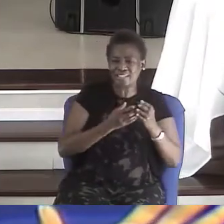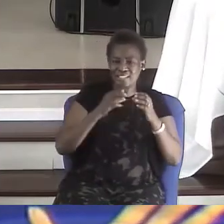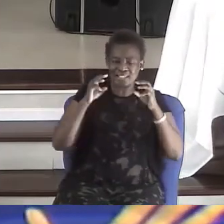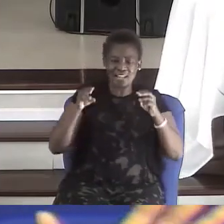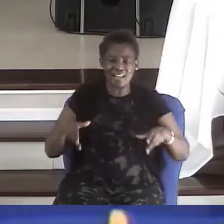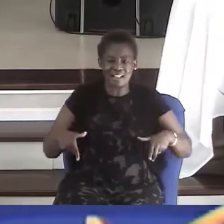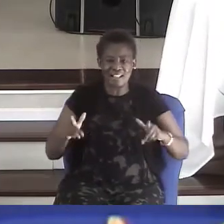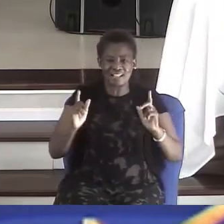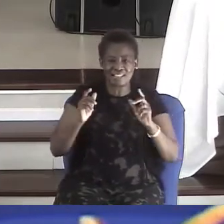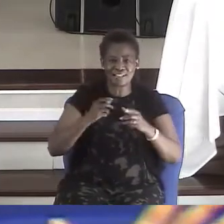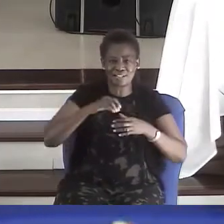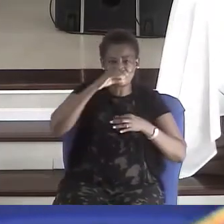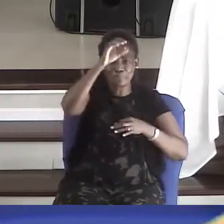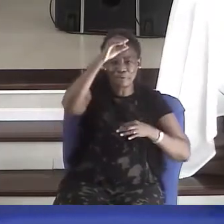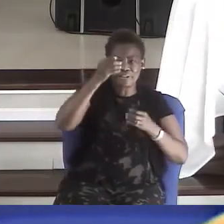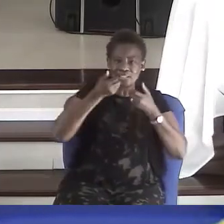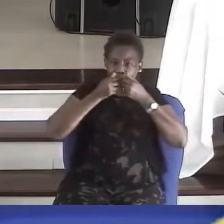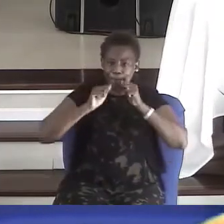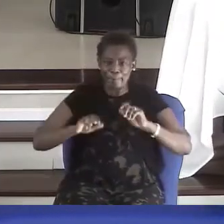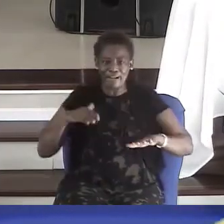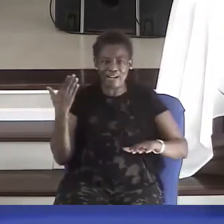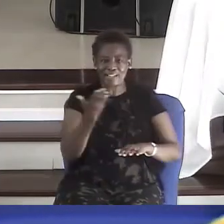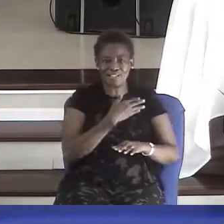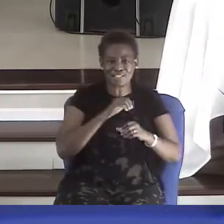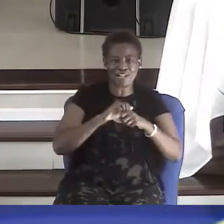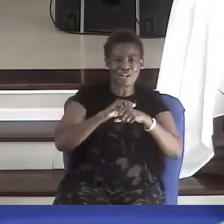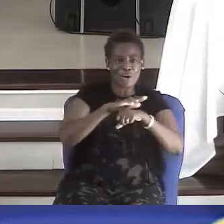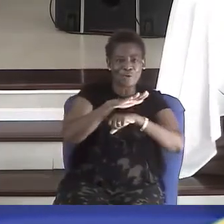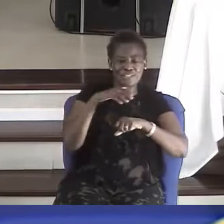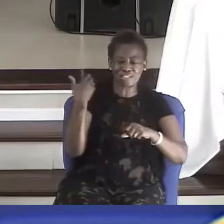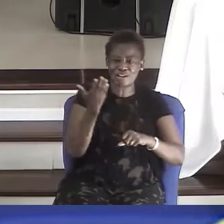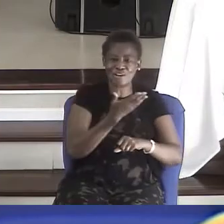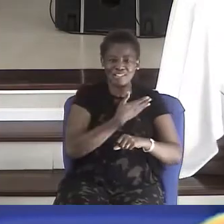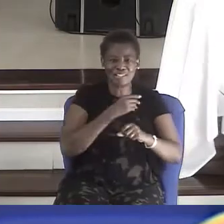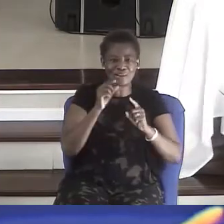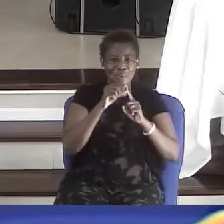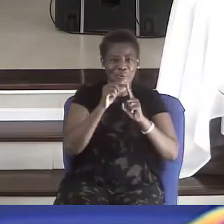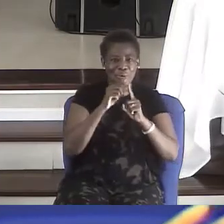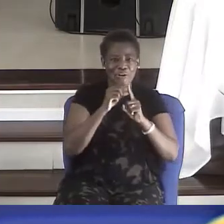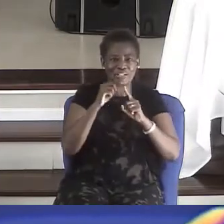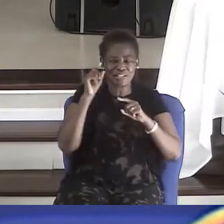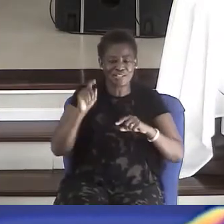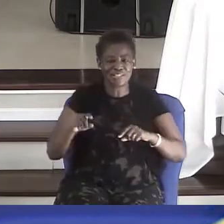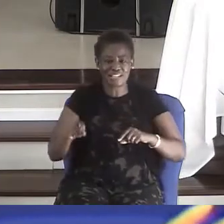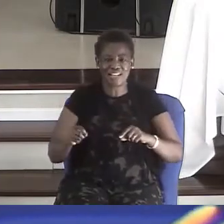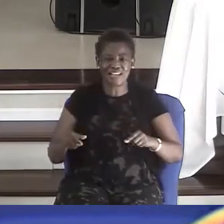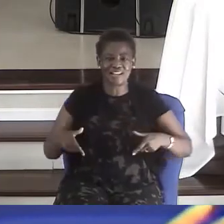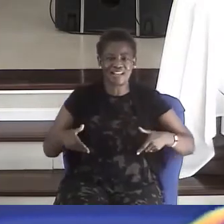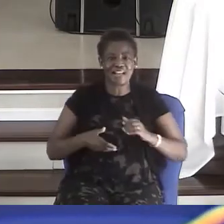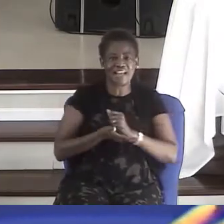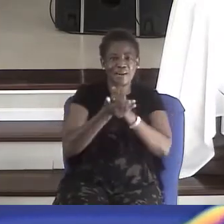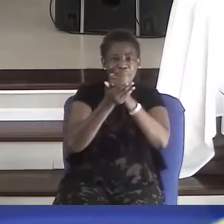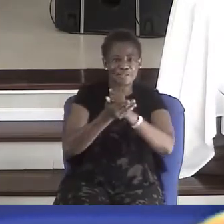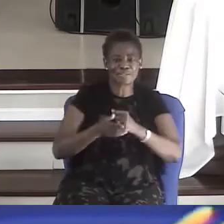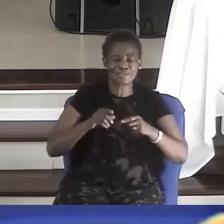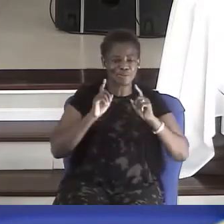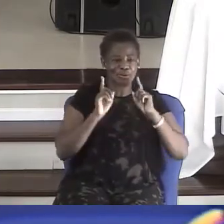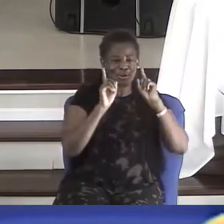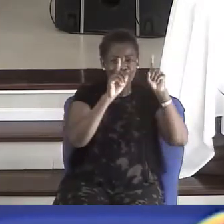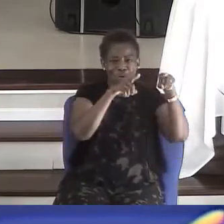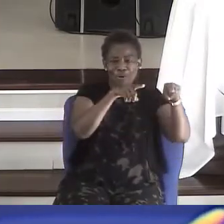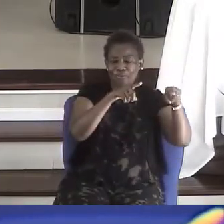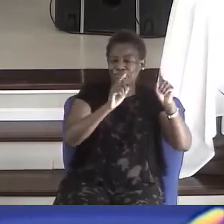spirit console us, counsel us with the word today, Heavenly Father. Make us go from here and Lord, trust